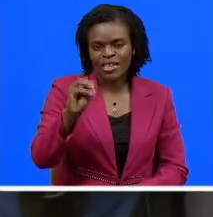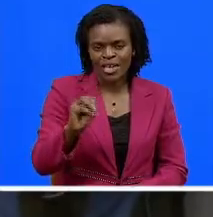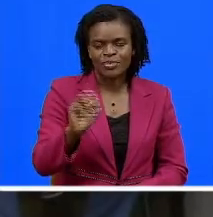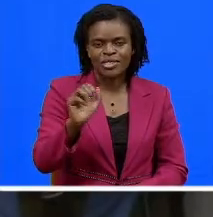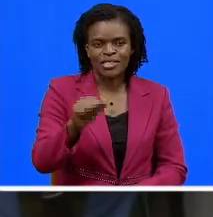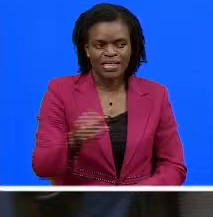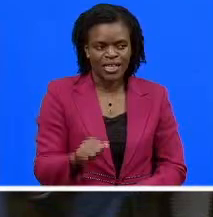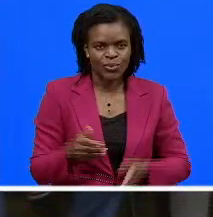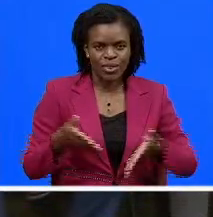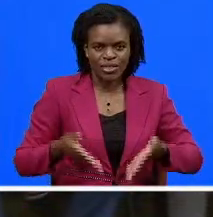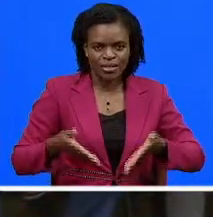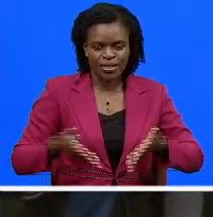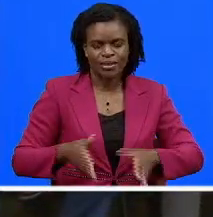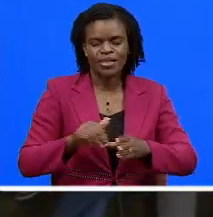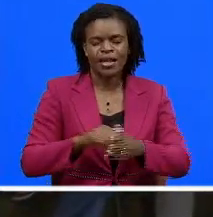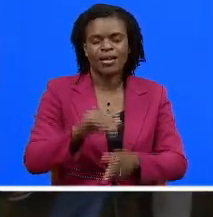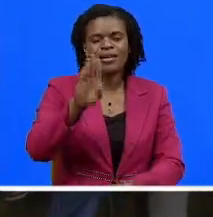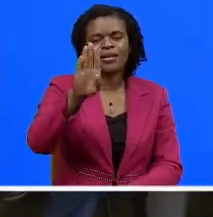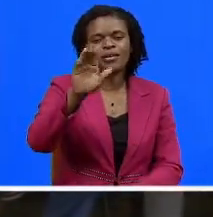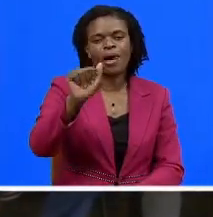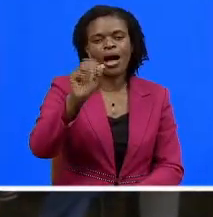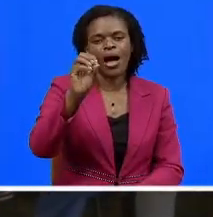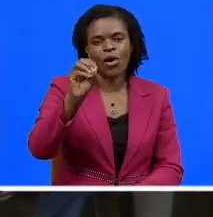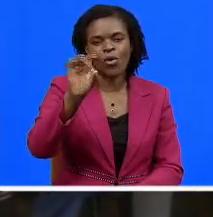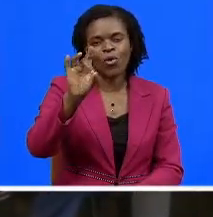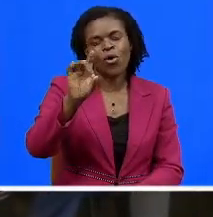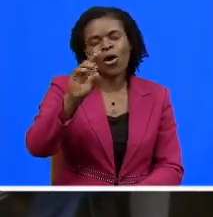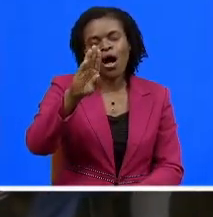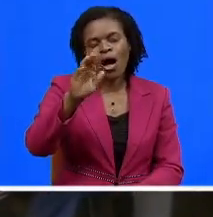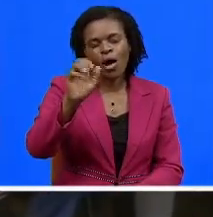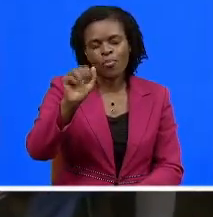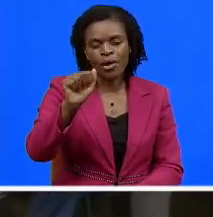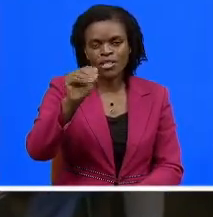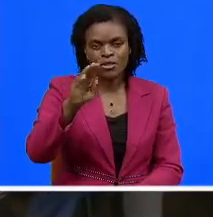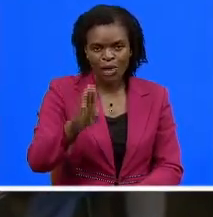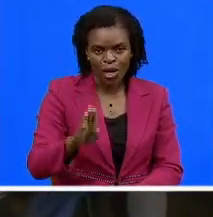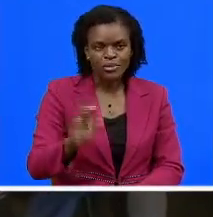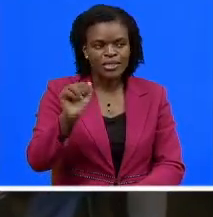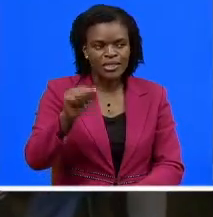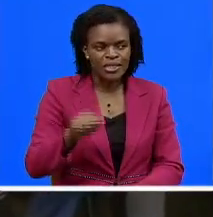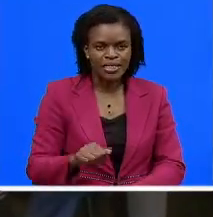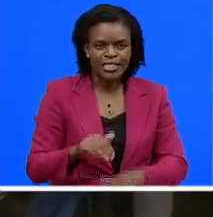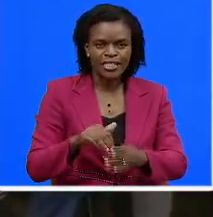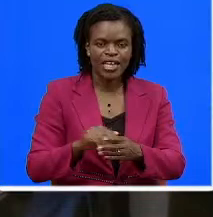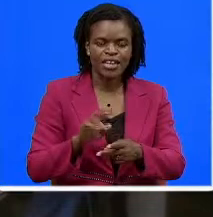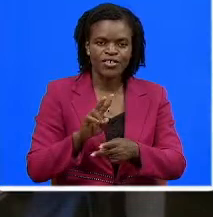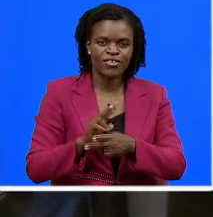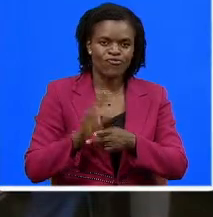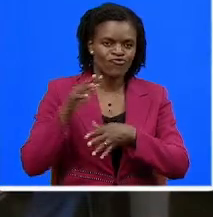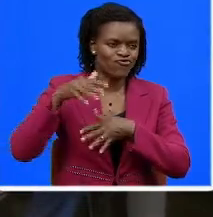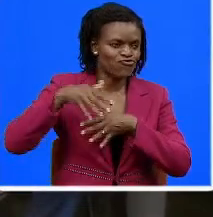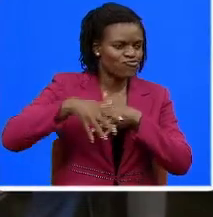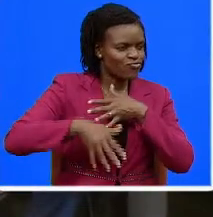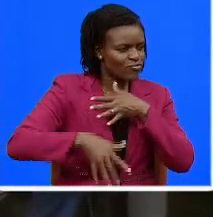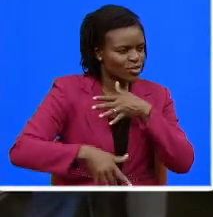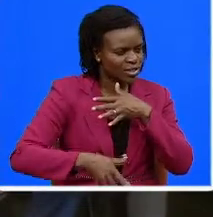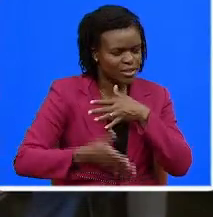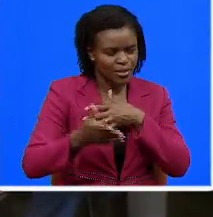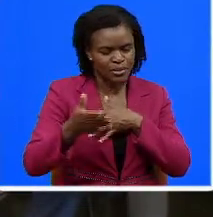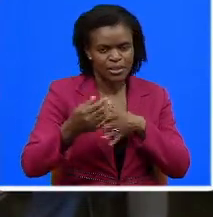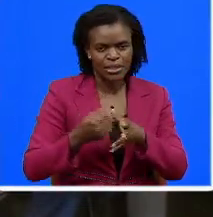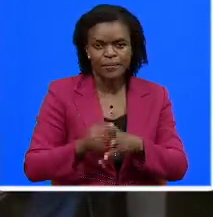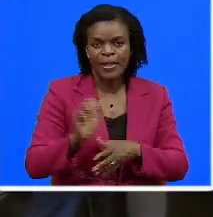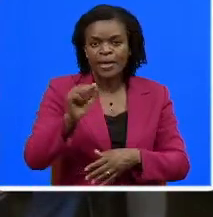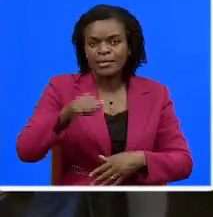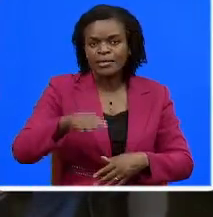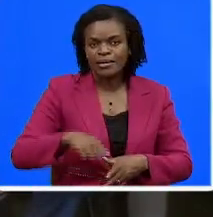Baobab Primary ku chino timba kunabusibu notinira makamo yokuno akushantirwa izuba